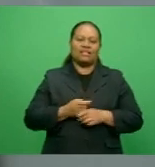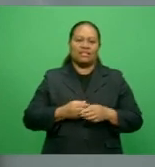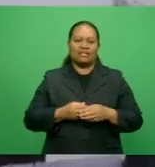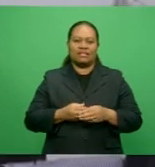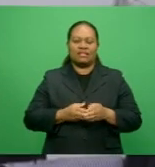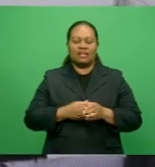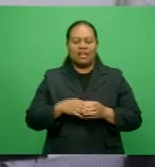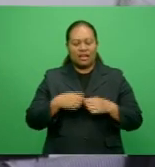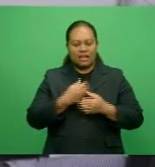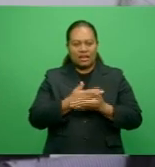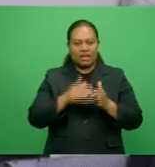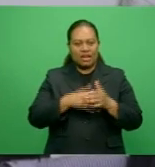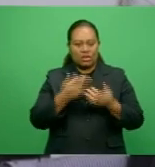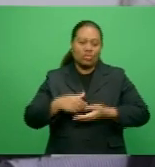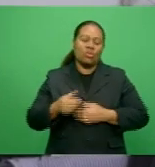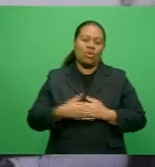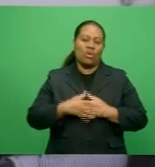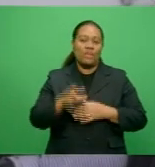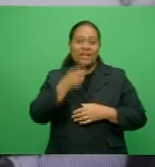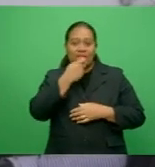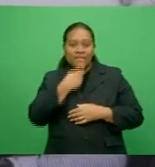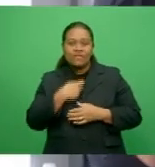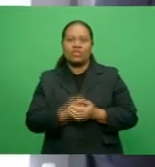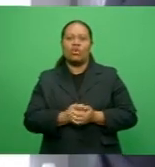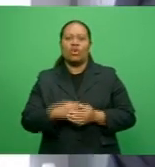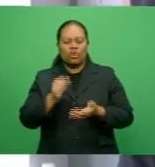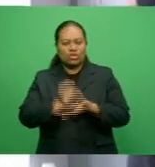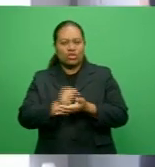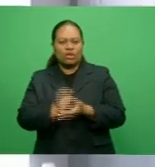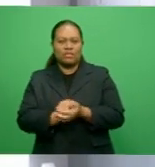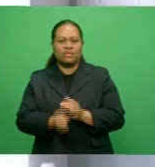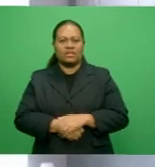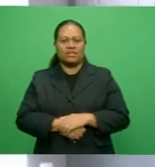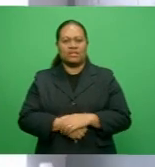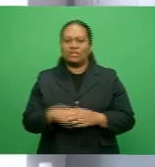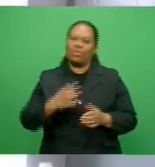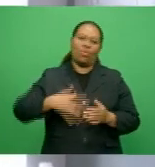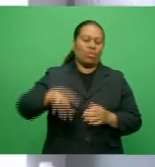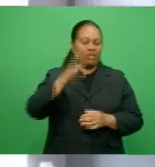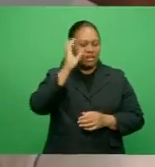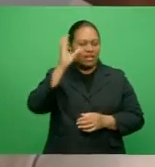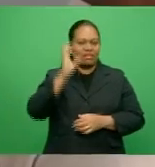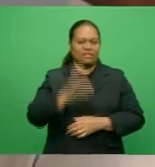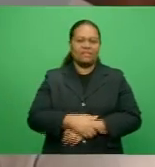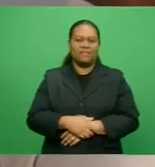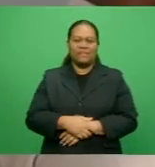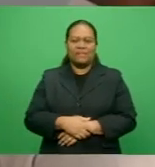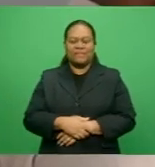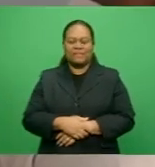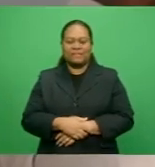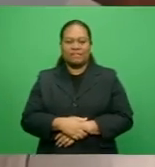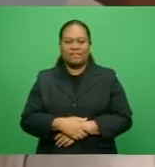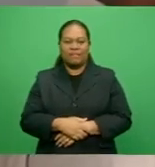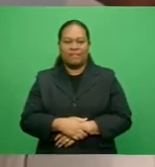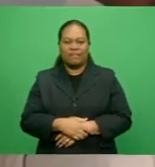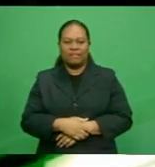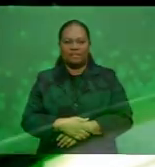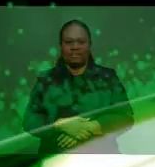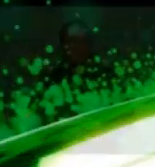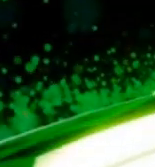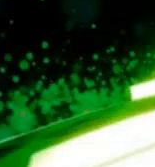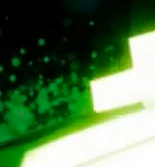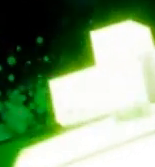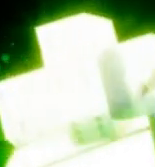Thompson is to open up a few more Look at the Groomer barbershops around the country. Felipe Nakaso, FBC News.